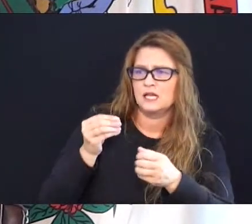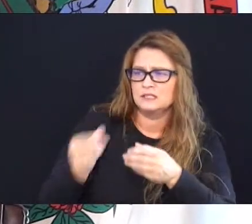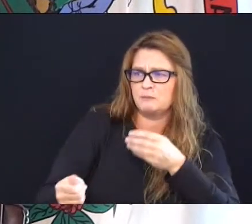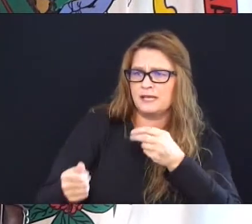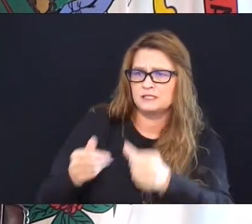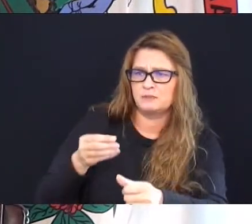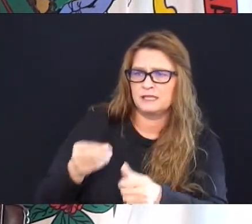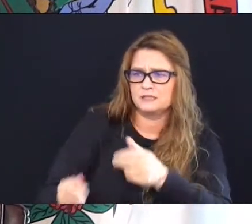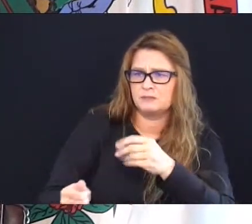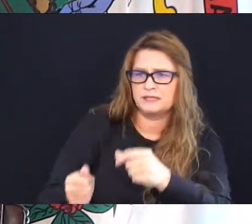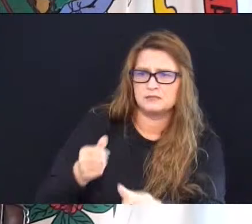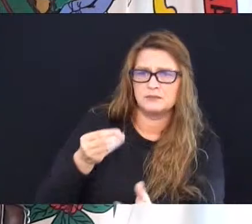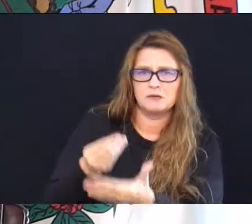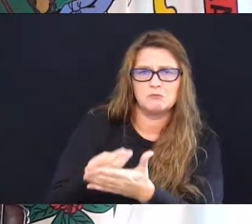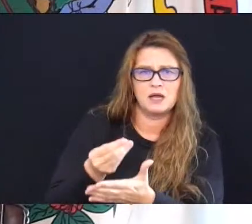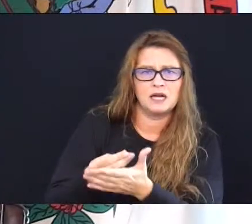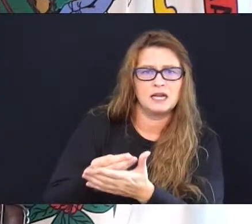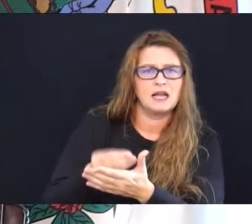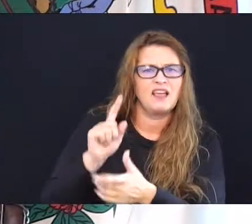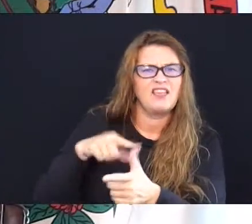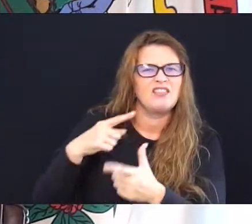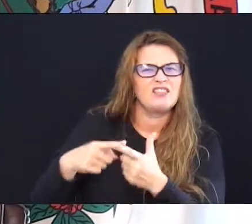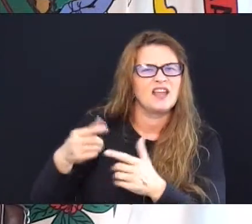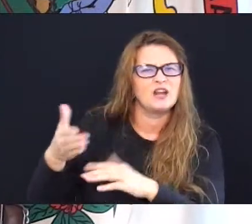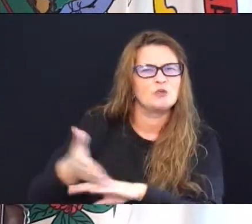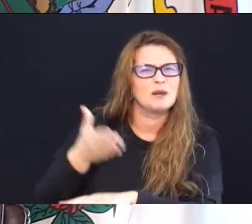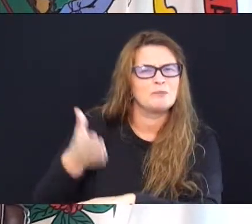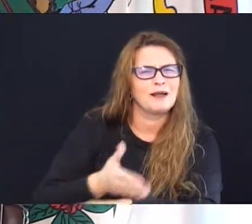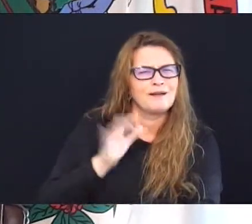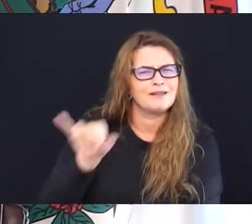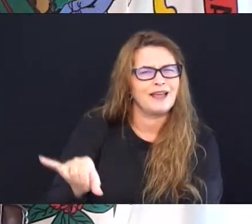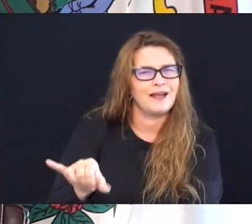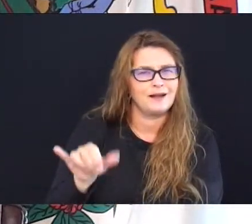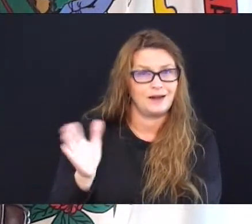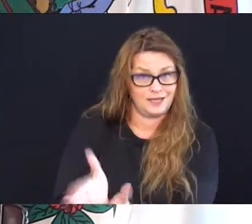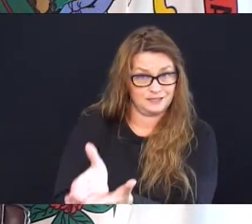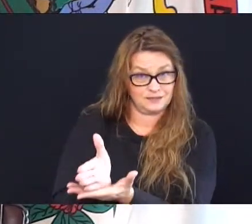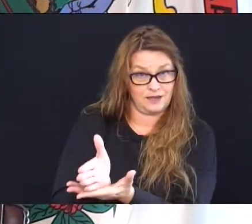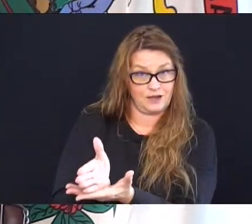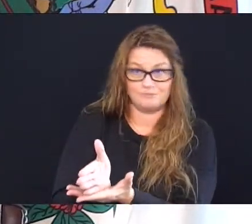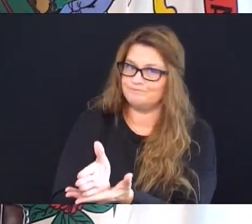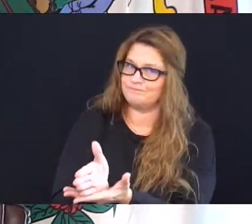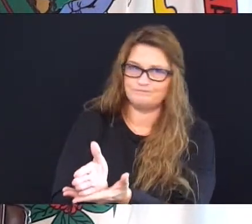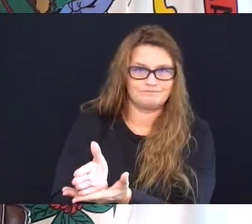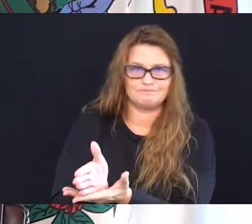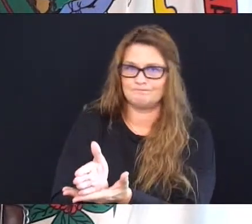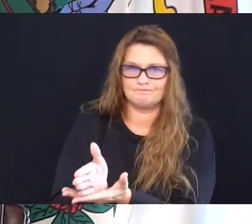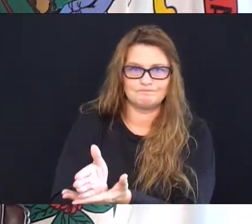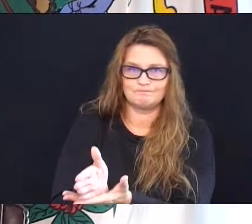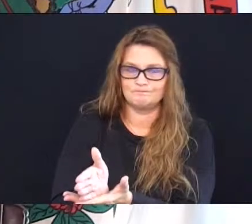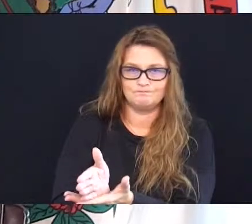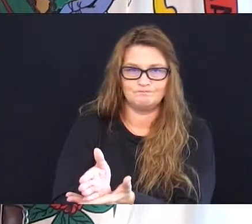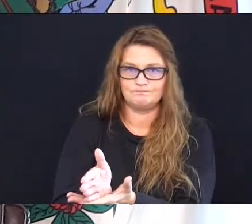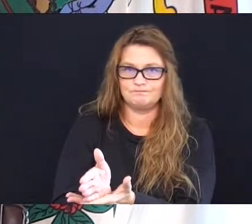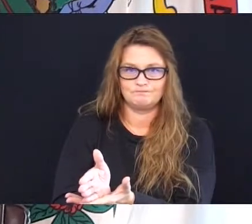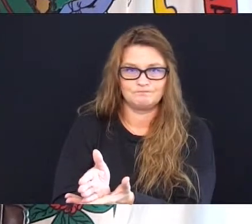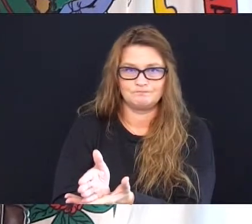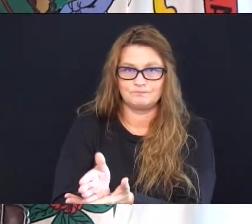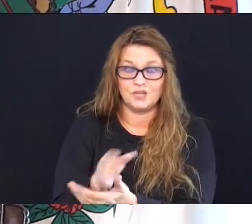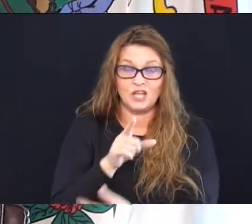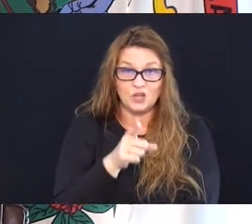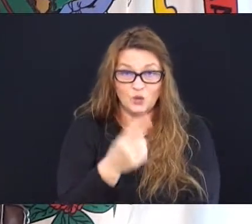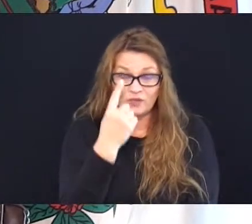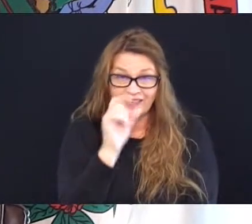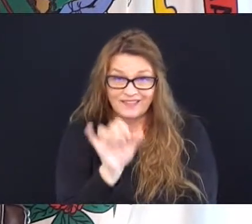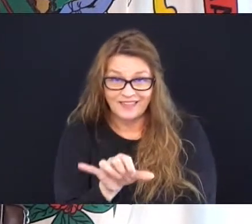billions of dollars repairing and just stop? If you believe they're not going to stop,